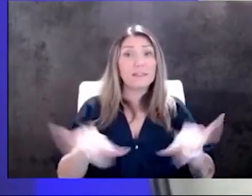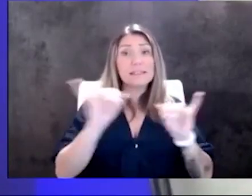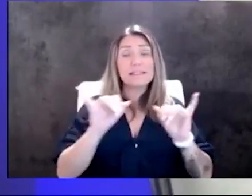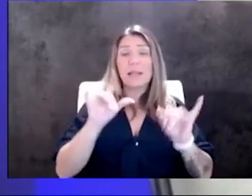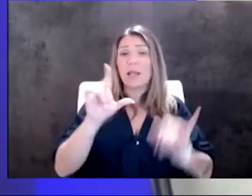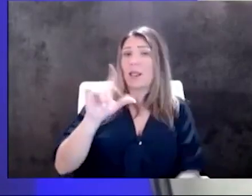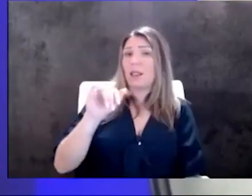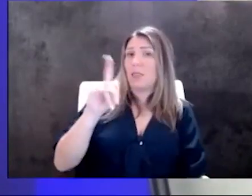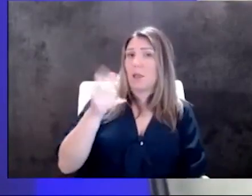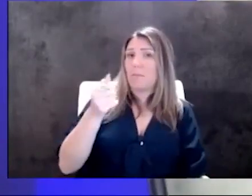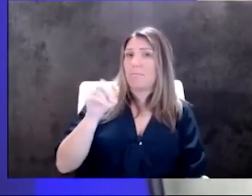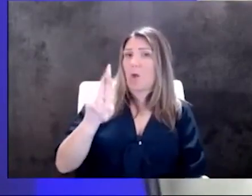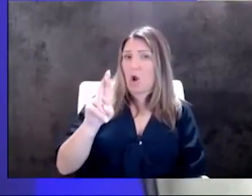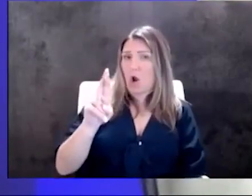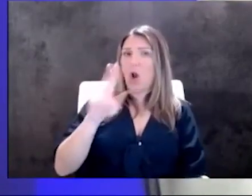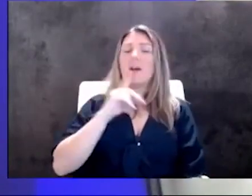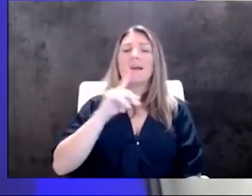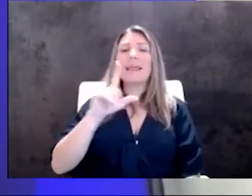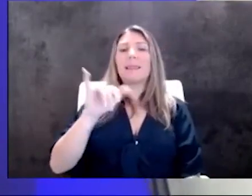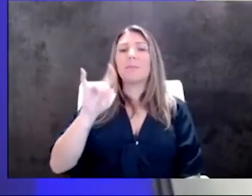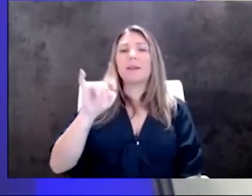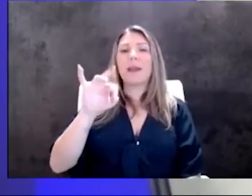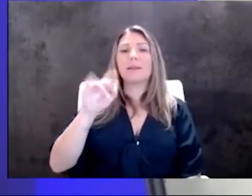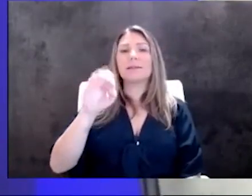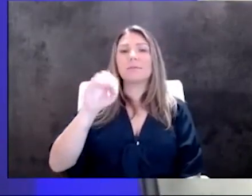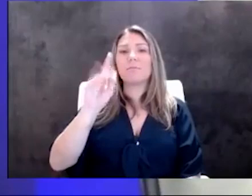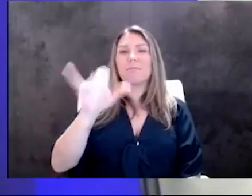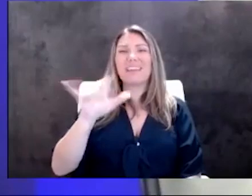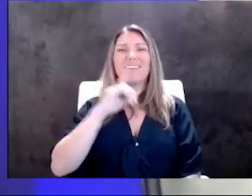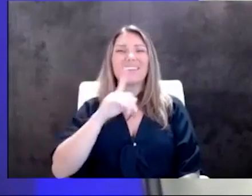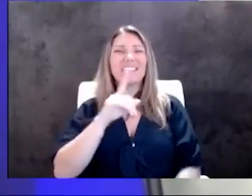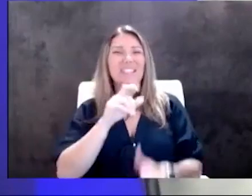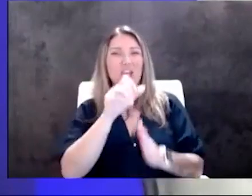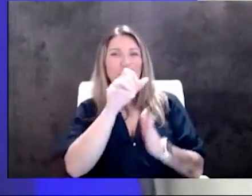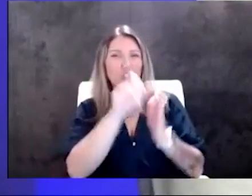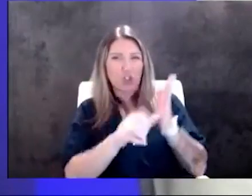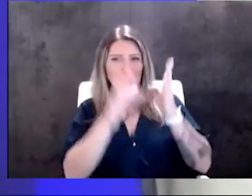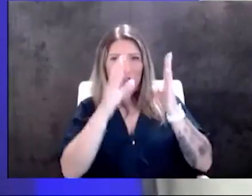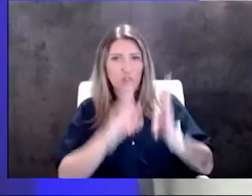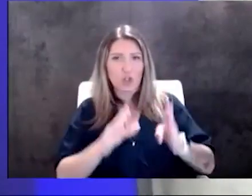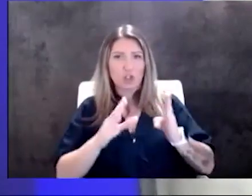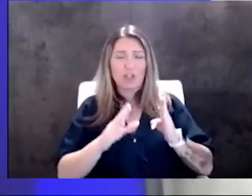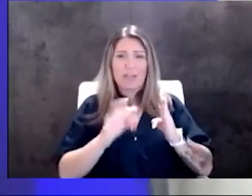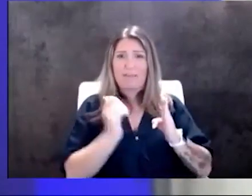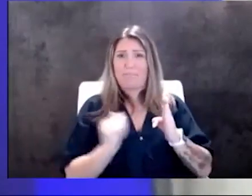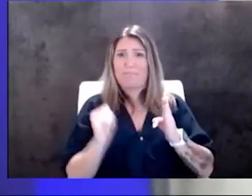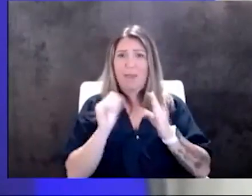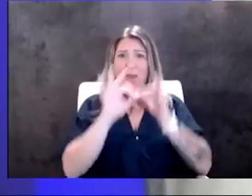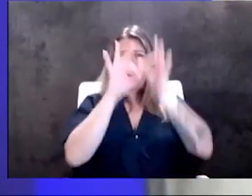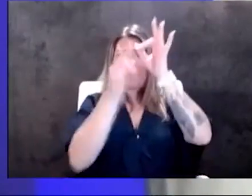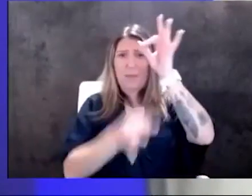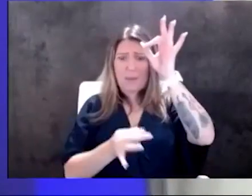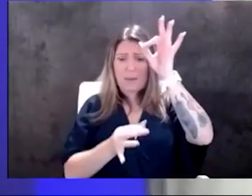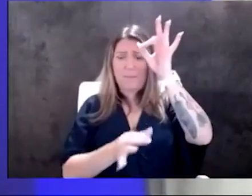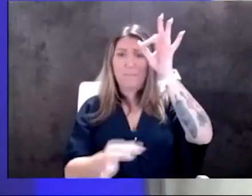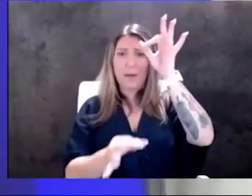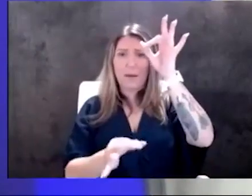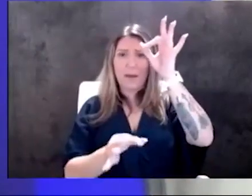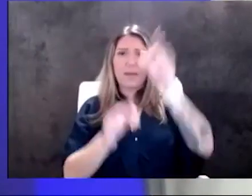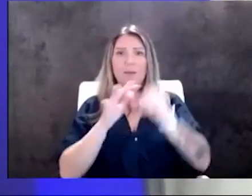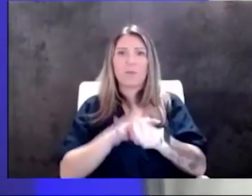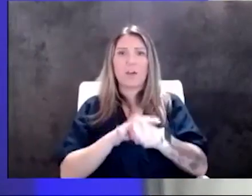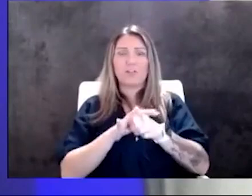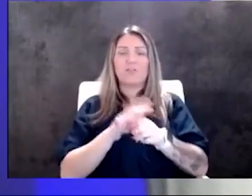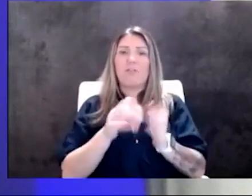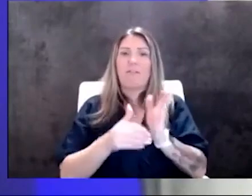kind of having one of our orthopedic surgeons or neurosurgeons remove the back part of the spine to relieve the pressure. Oftentimes people don't want to do anything that aggressive,